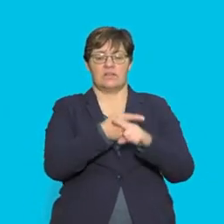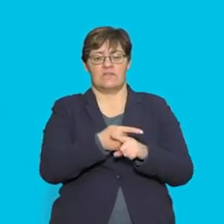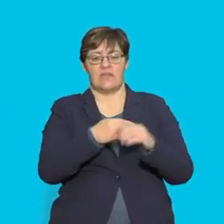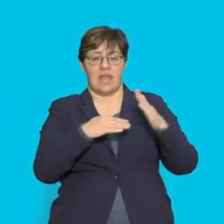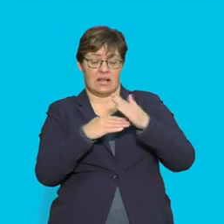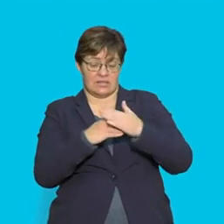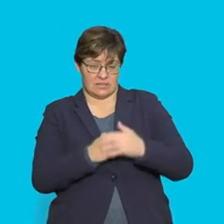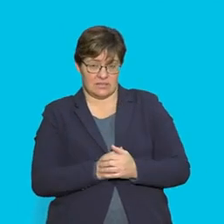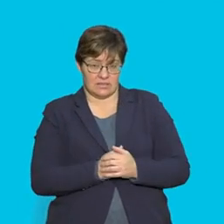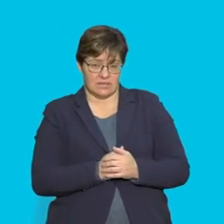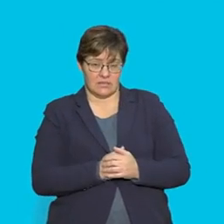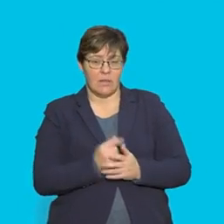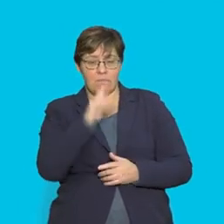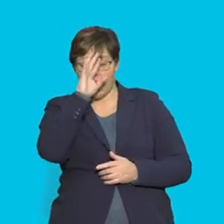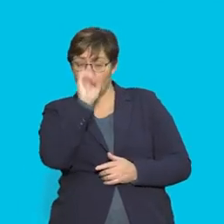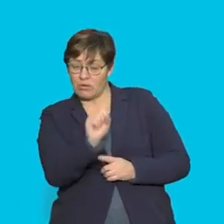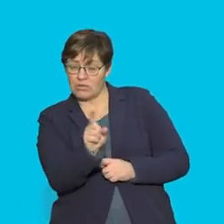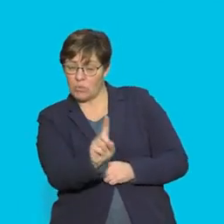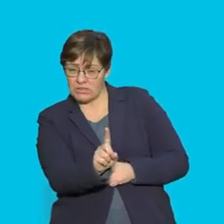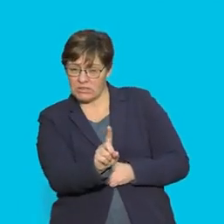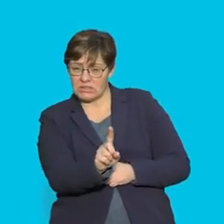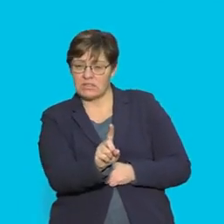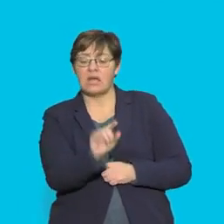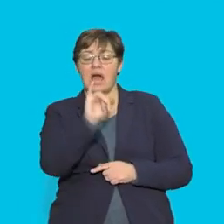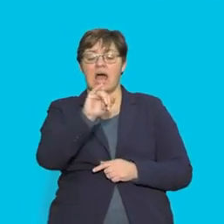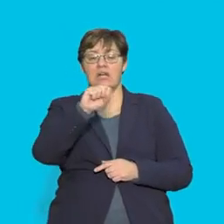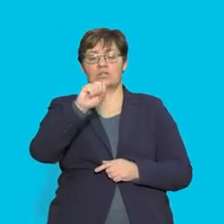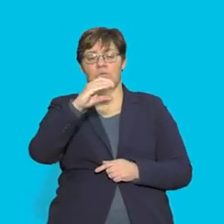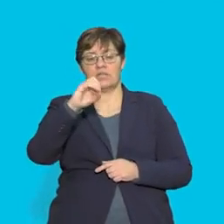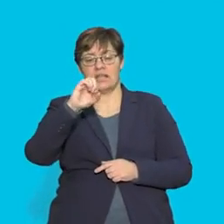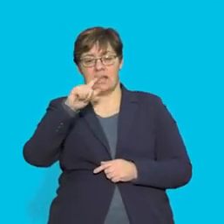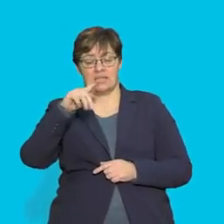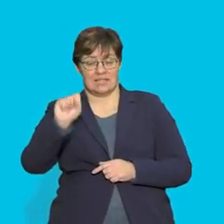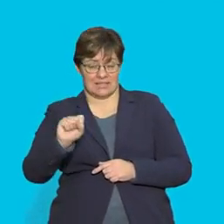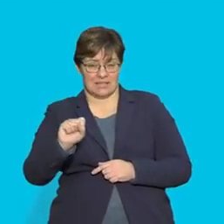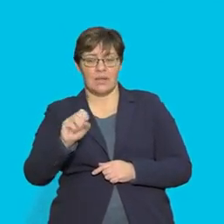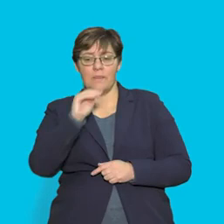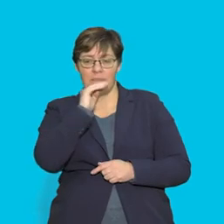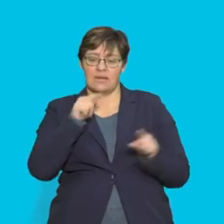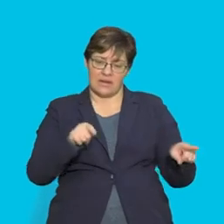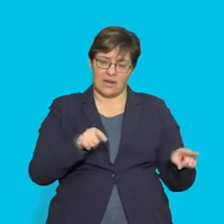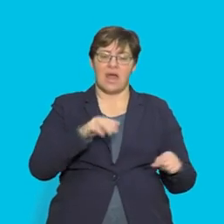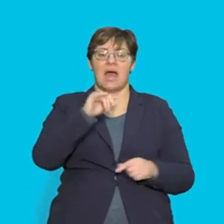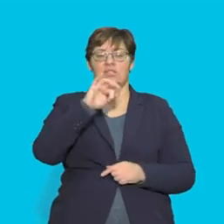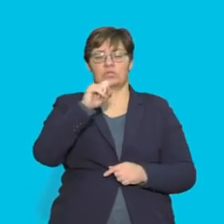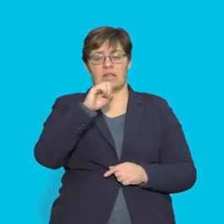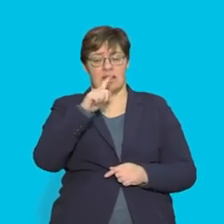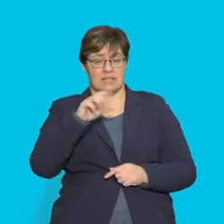So what do we recognize? That becomes an isosceles triangle and that becomes an isosceles